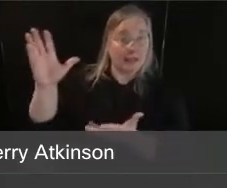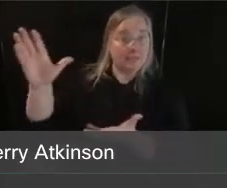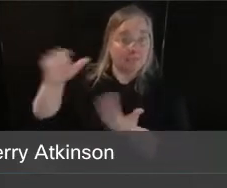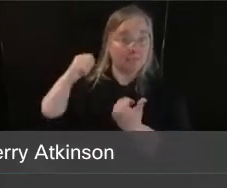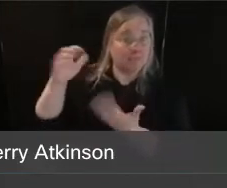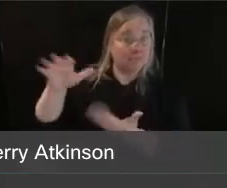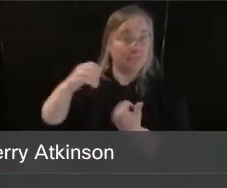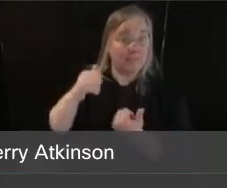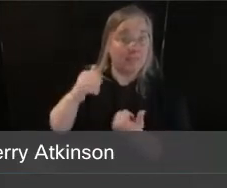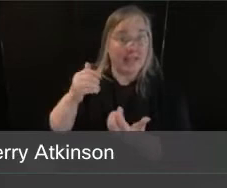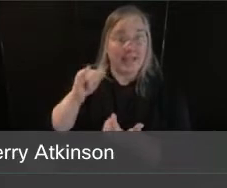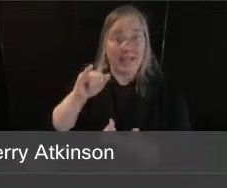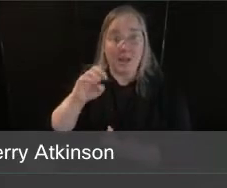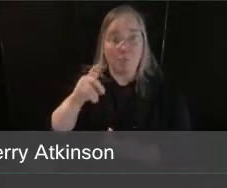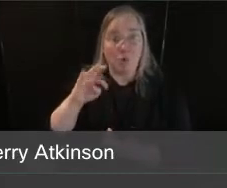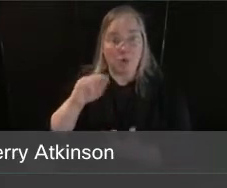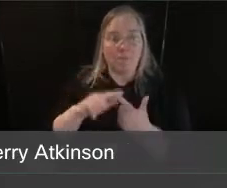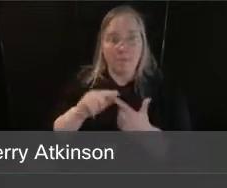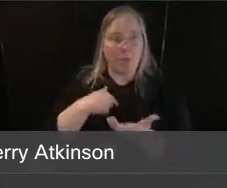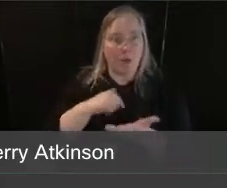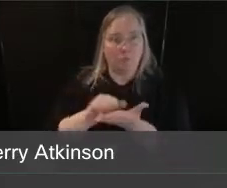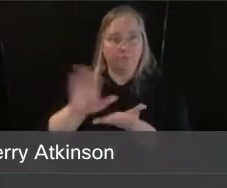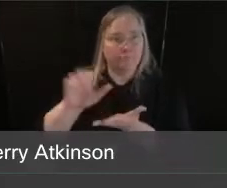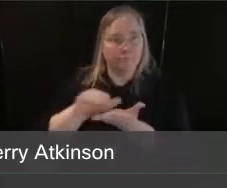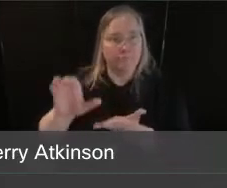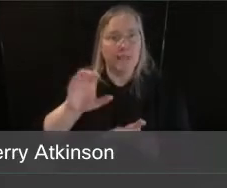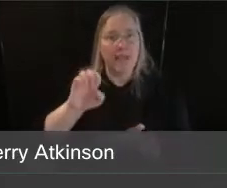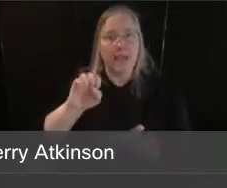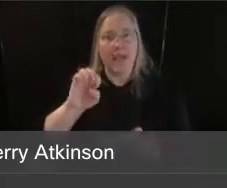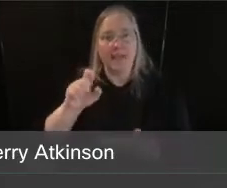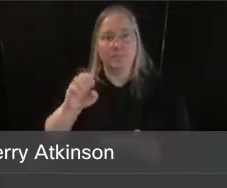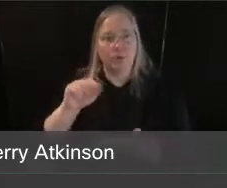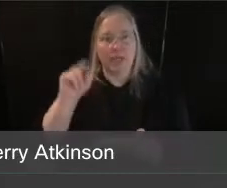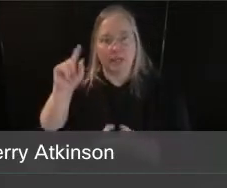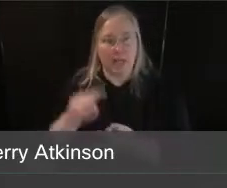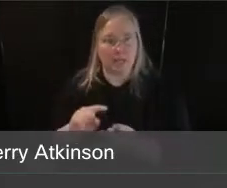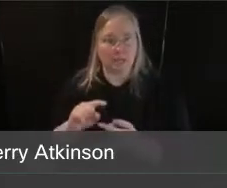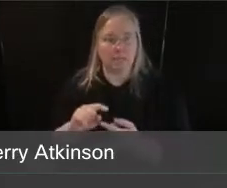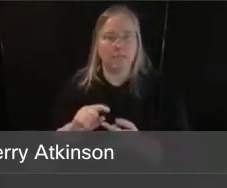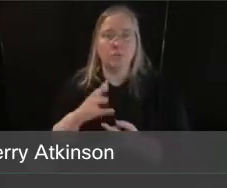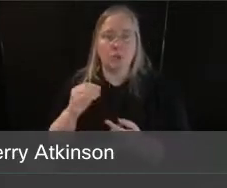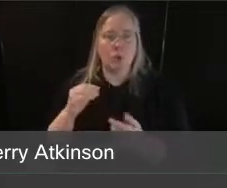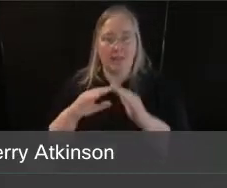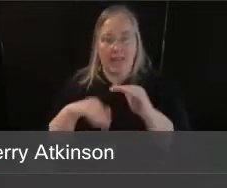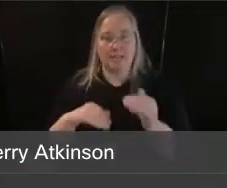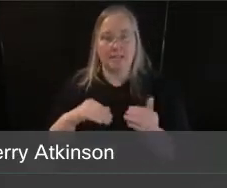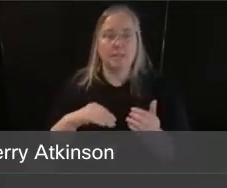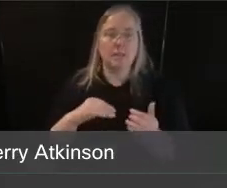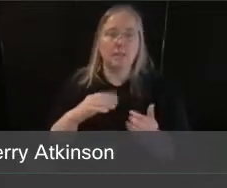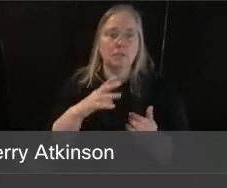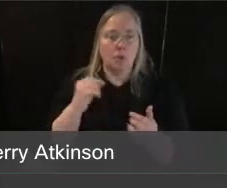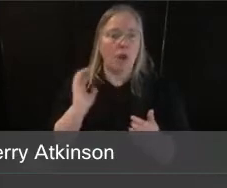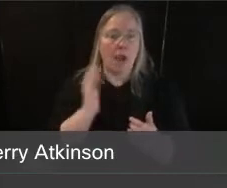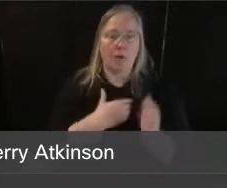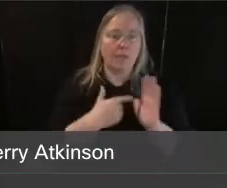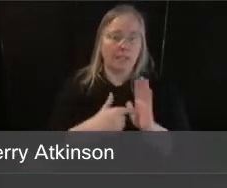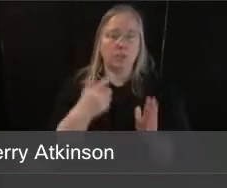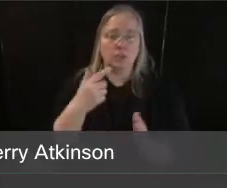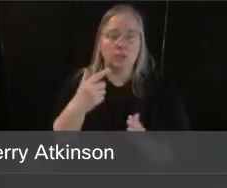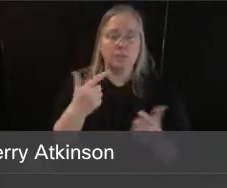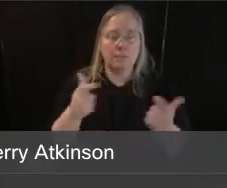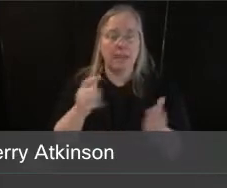less. So overall, the economy is sort of recovering. So the major indicators of of GDP, the major components of